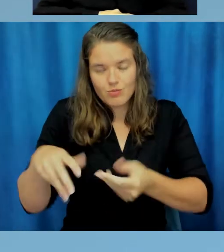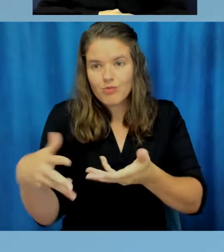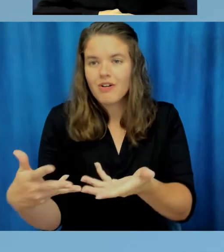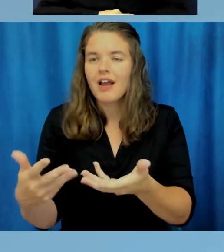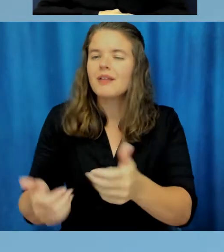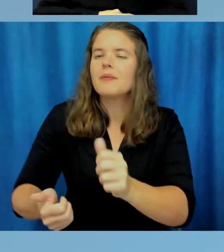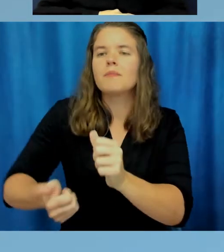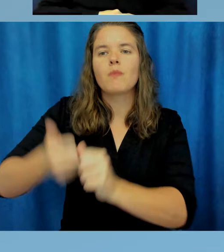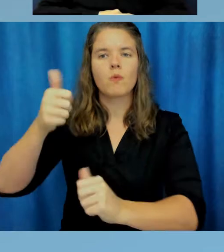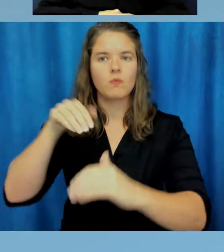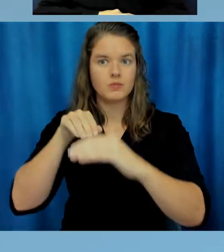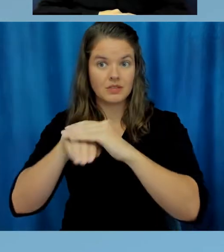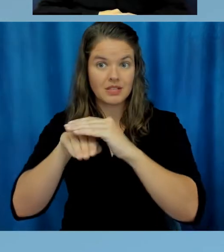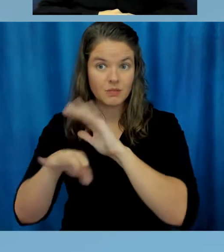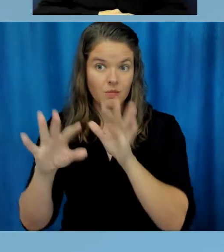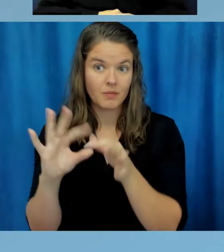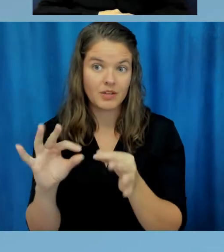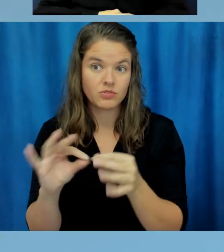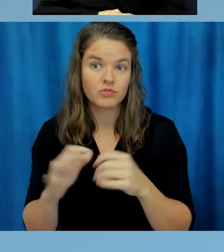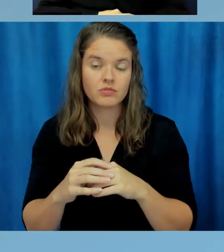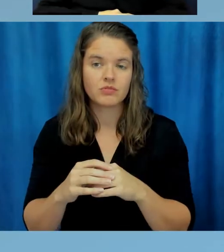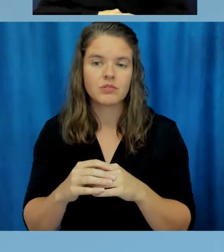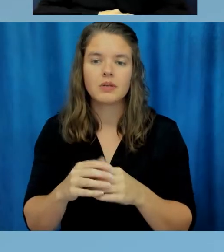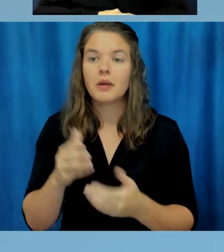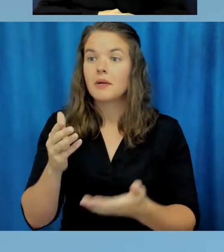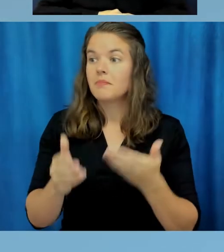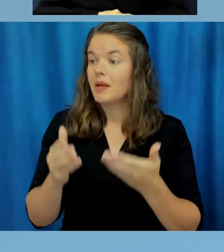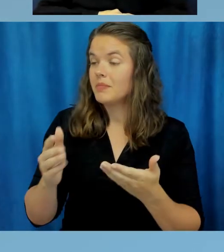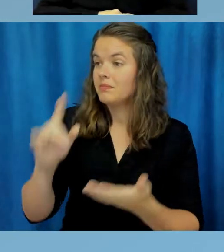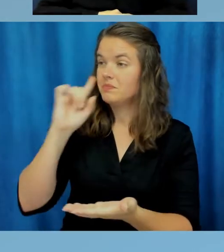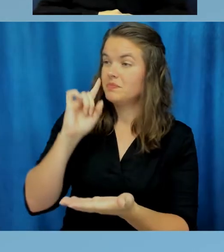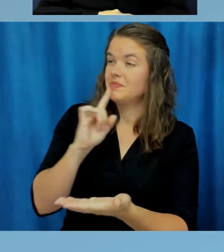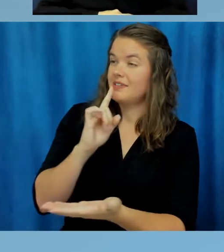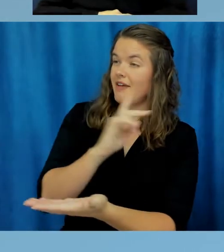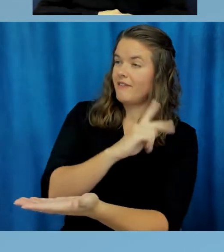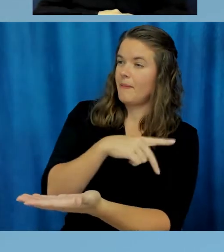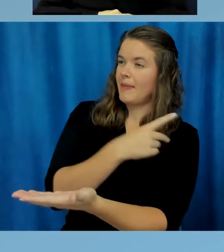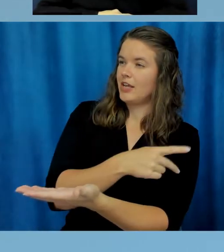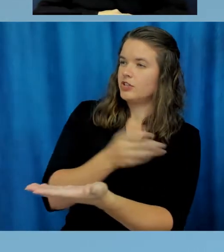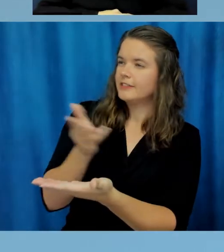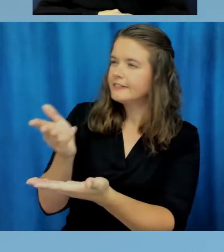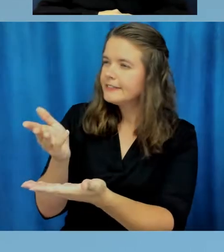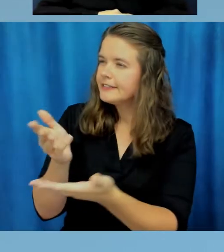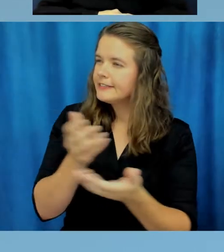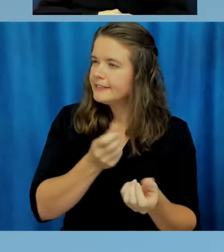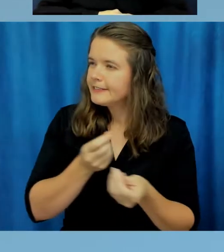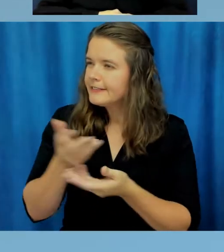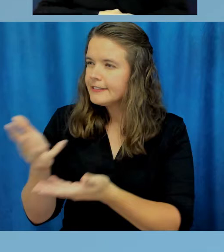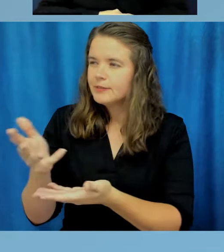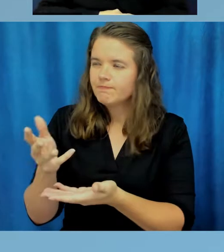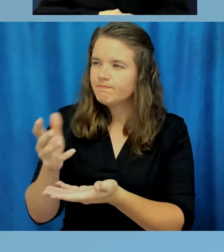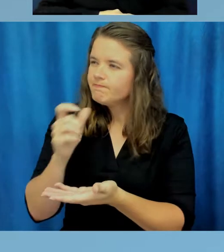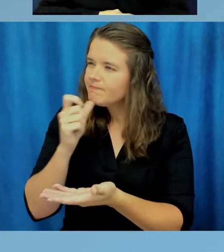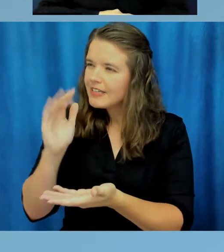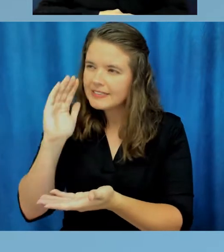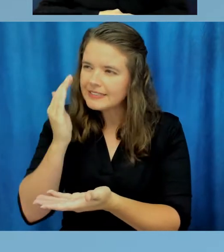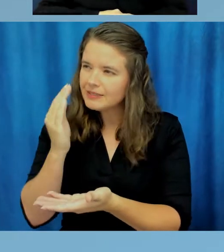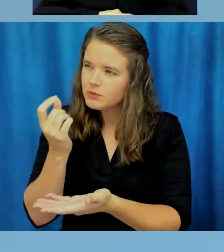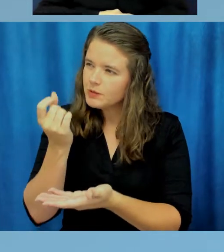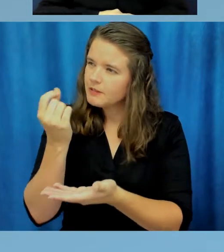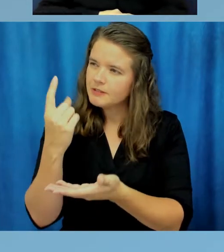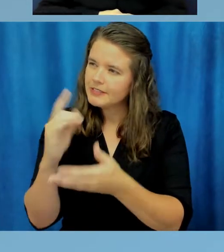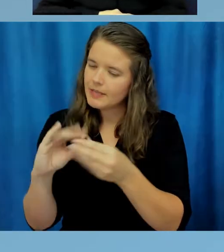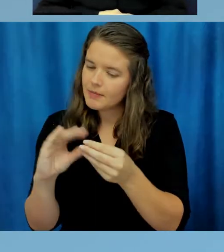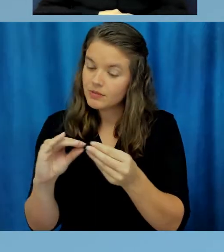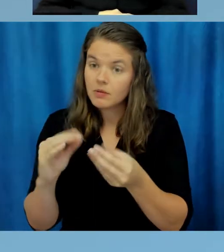accessible message? Perhaps you've come across a deaf patient that just doesn't seem to understand the message at hand. Maybe it's